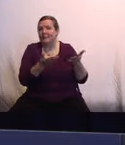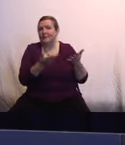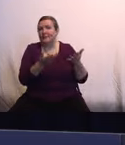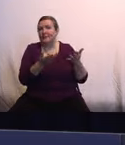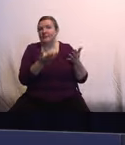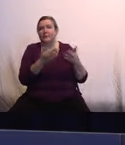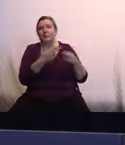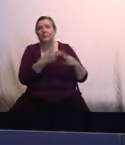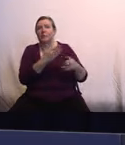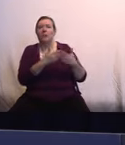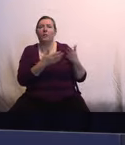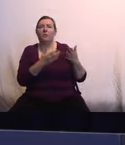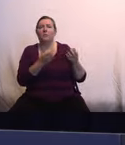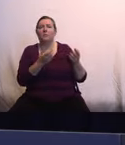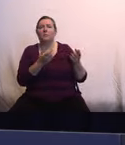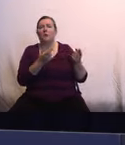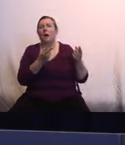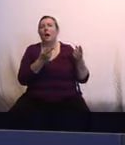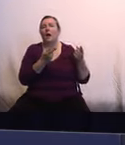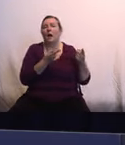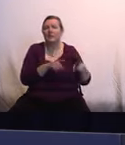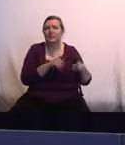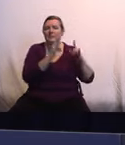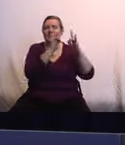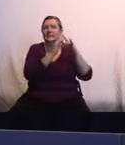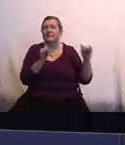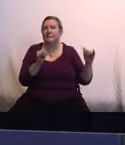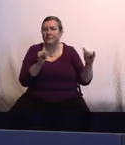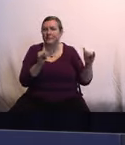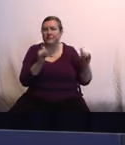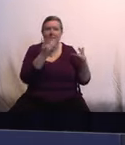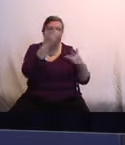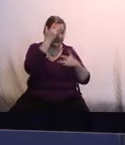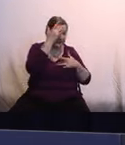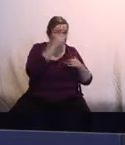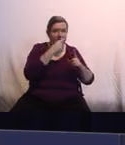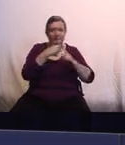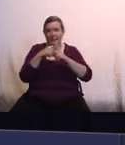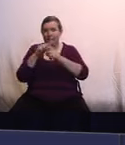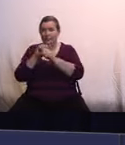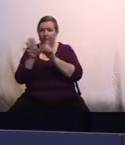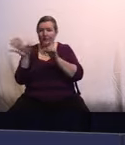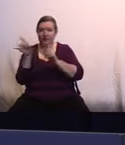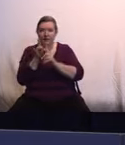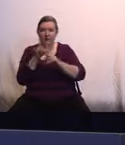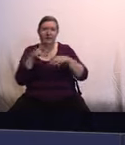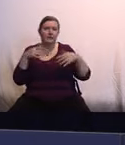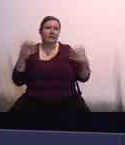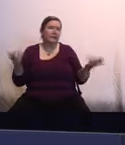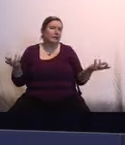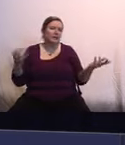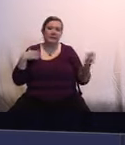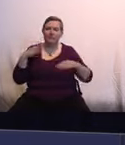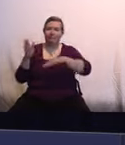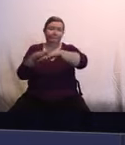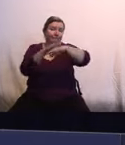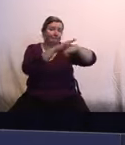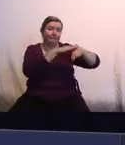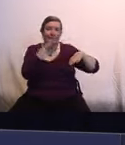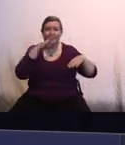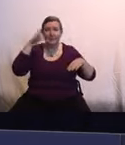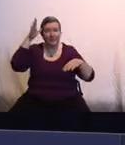infection, I want to remind parents to take all necessary precautions to prevent infants from exposure to the